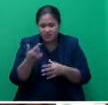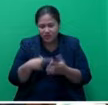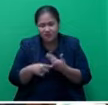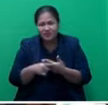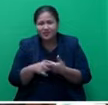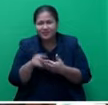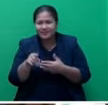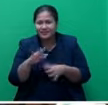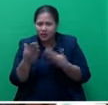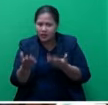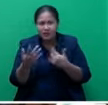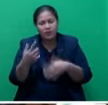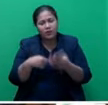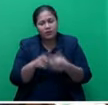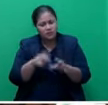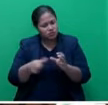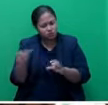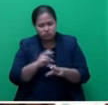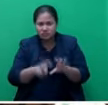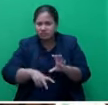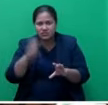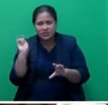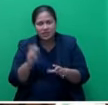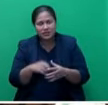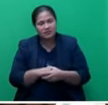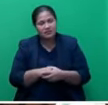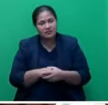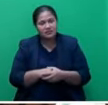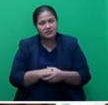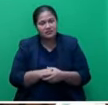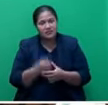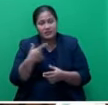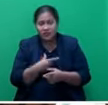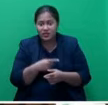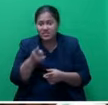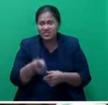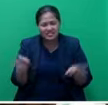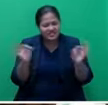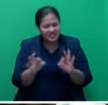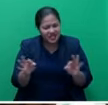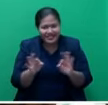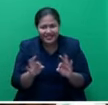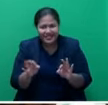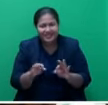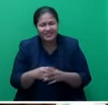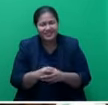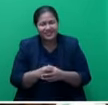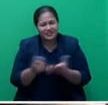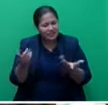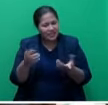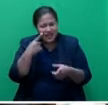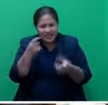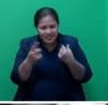honorable thing by actually resigning. Mr. Speaker, sir, there is absolutely no nexus. No nexus has